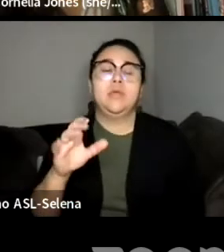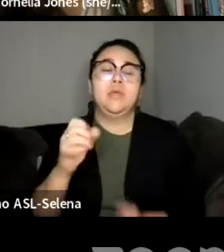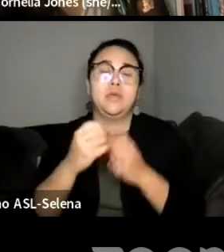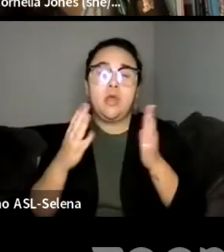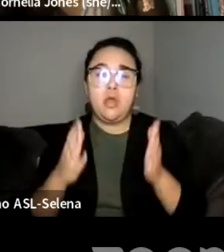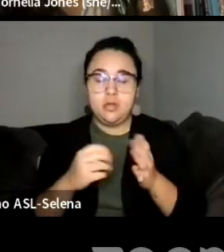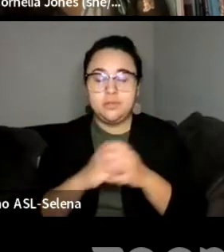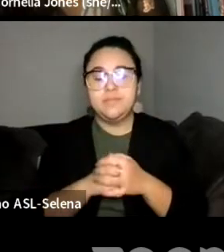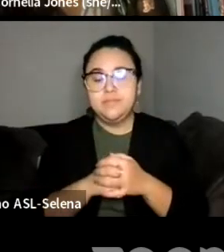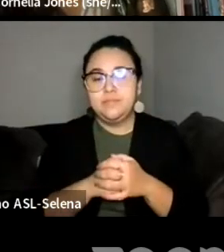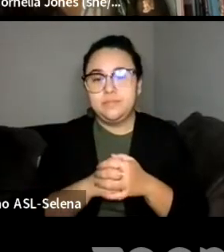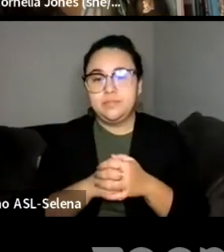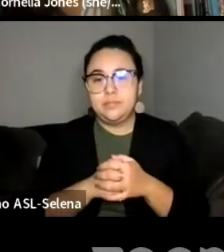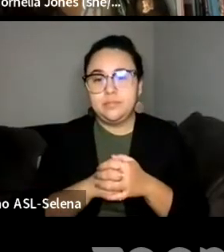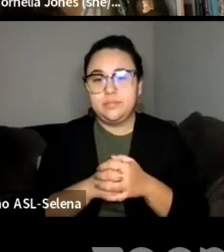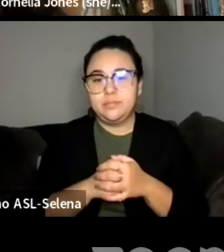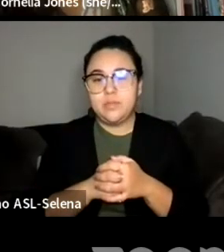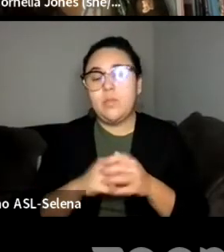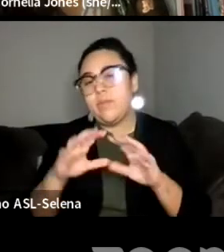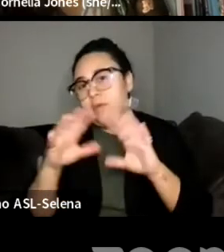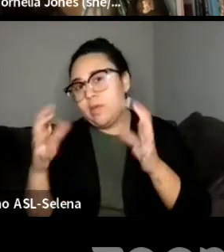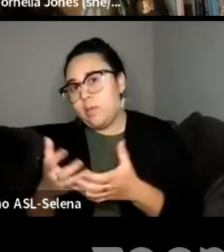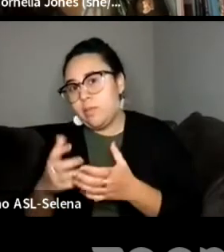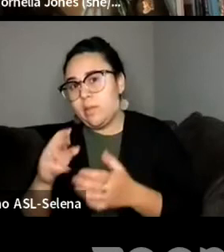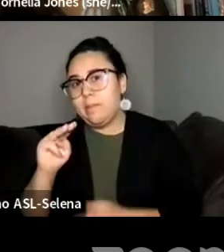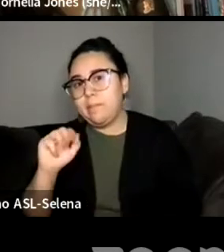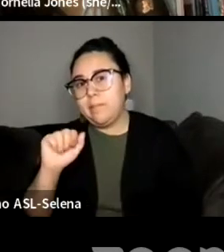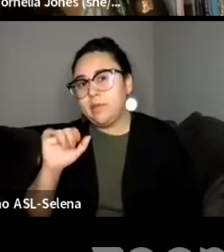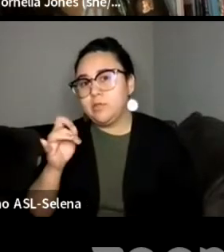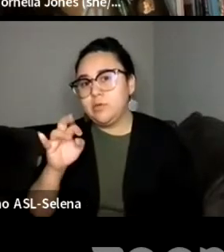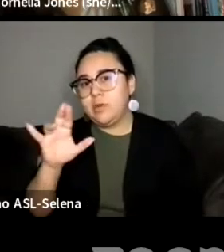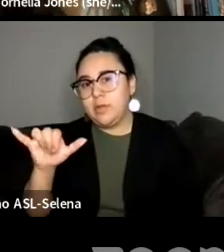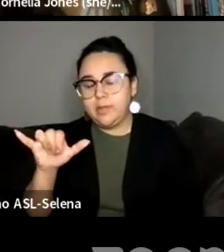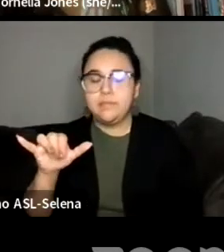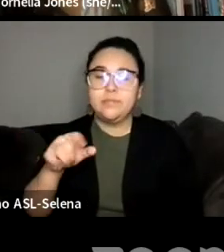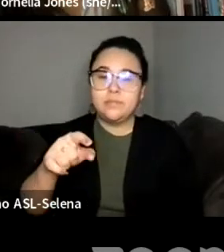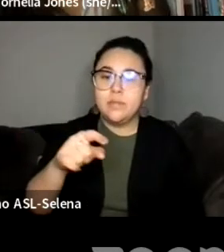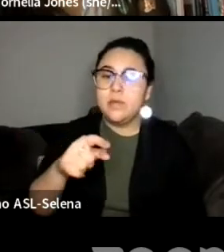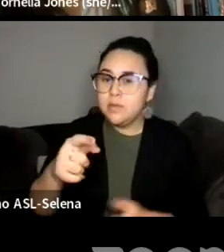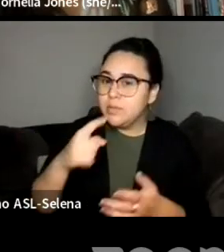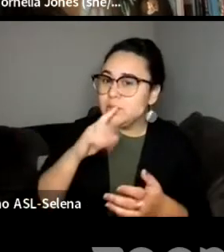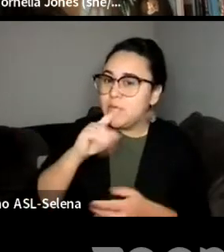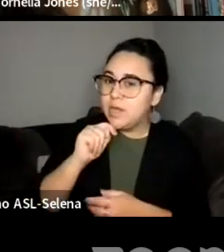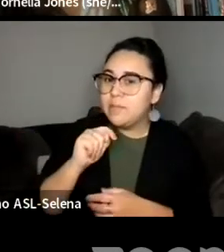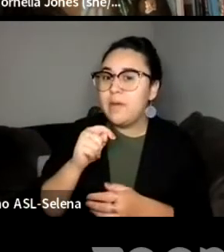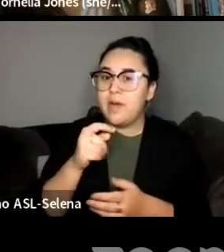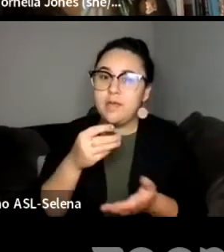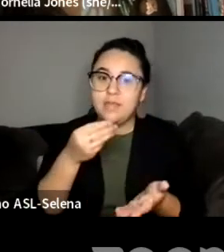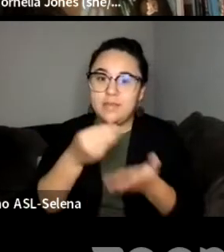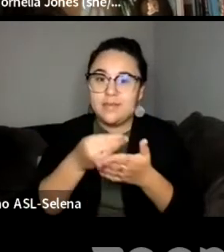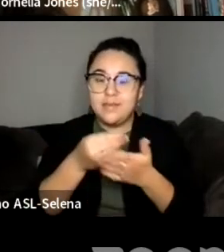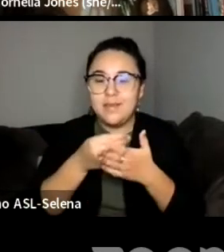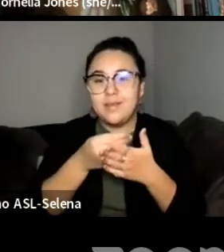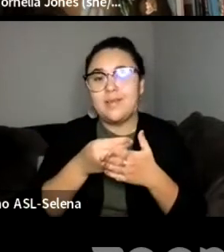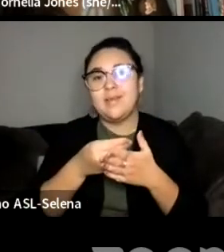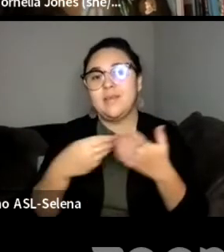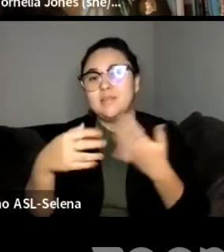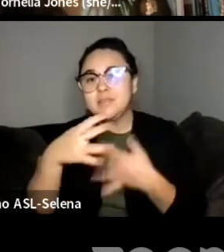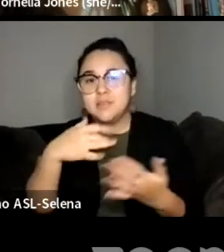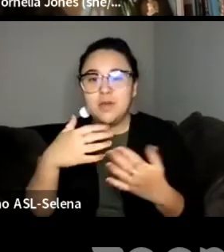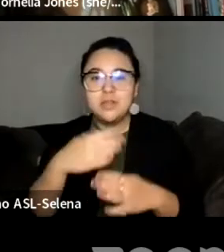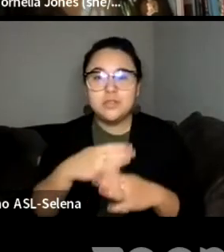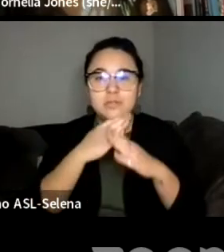And I love that you were speaking about, you know, some of the socioeconomic barriers that come into play when you become a parent or a caregiver